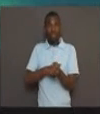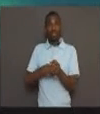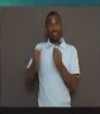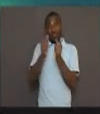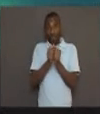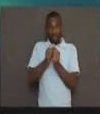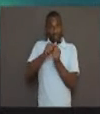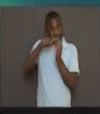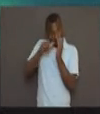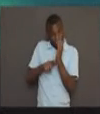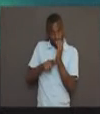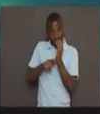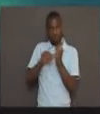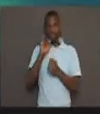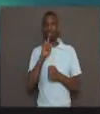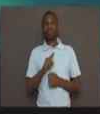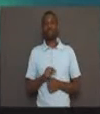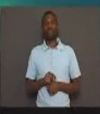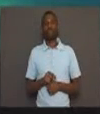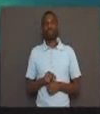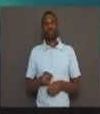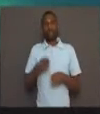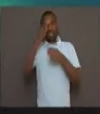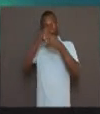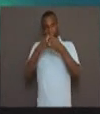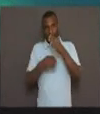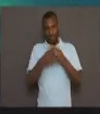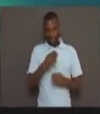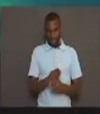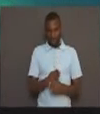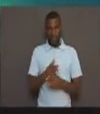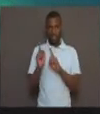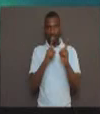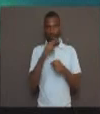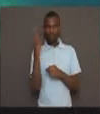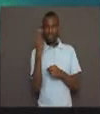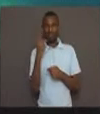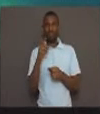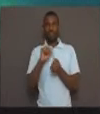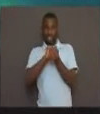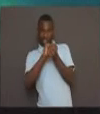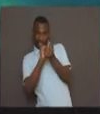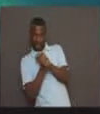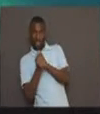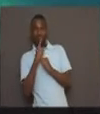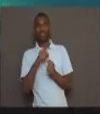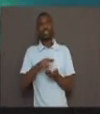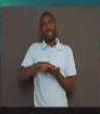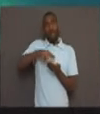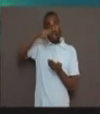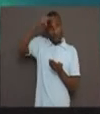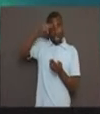low current. A step-down transformer is used to convert a